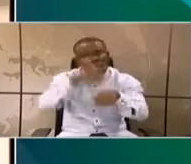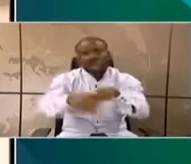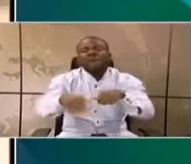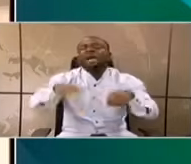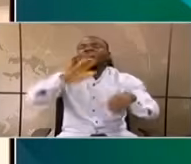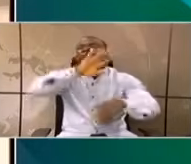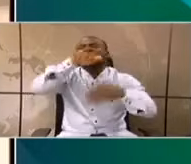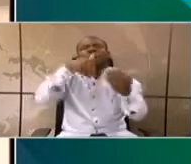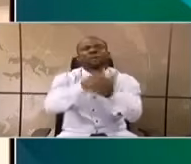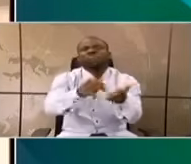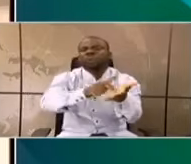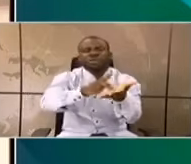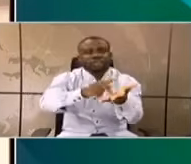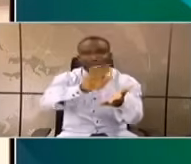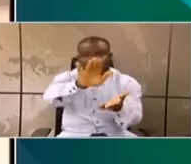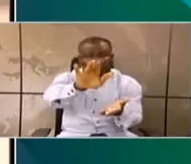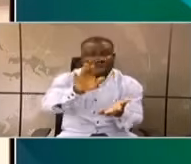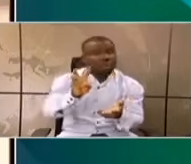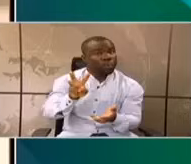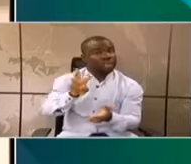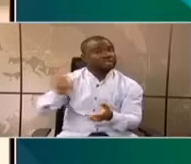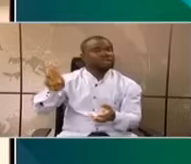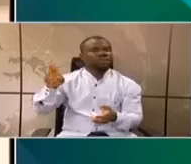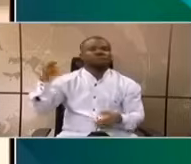Western region, an entire region.